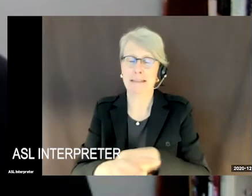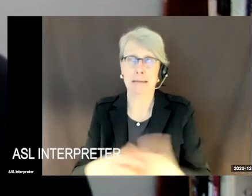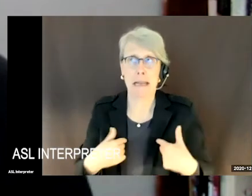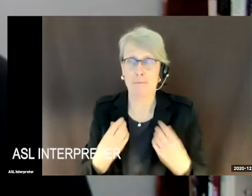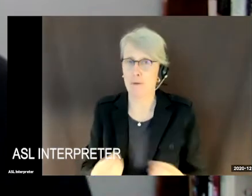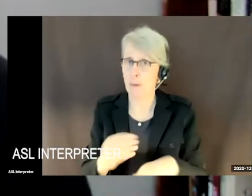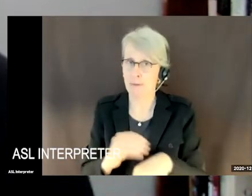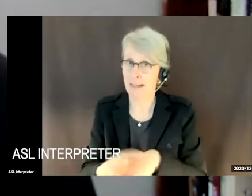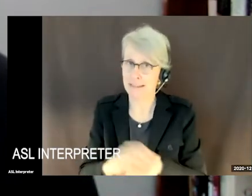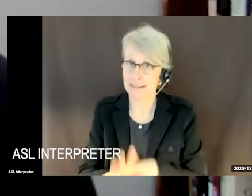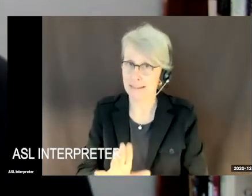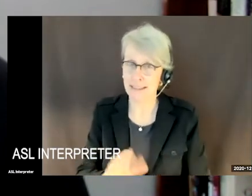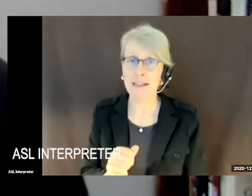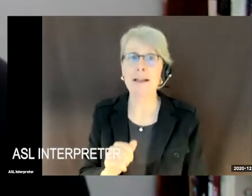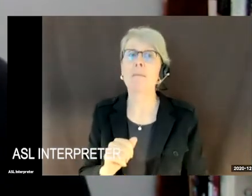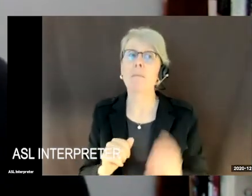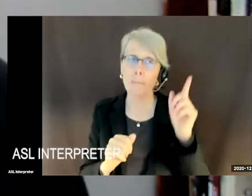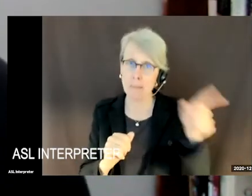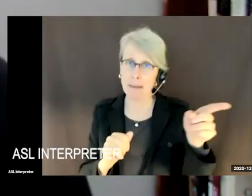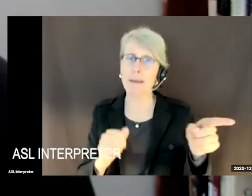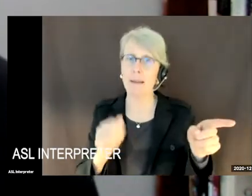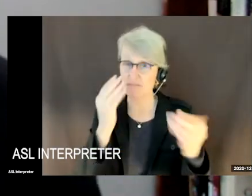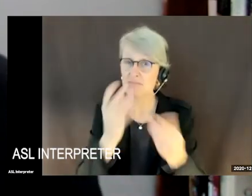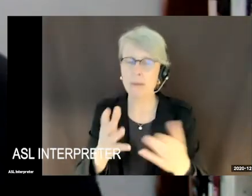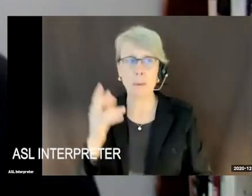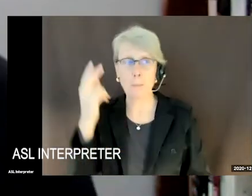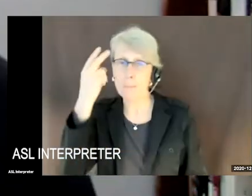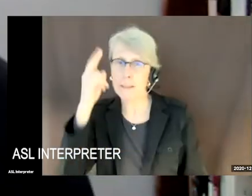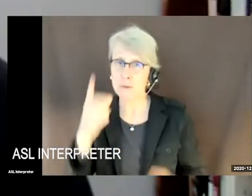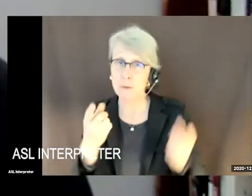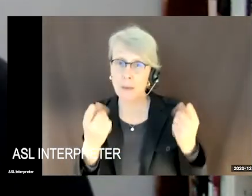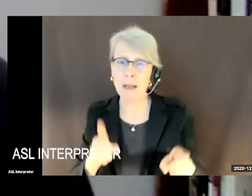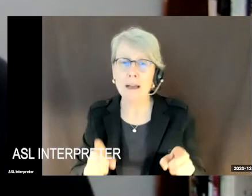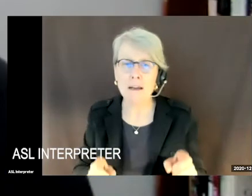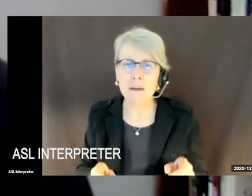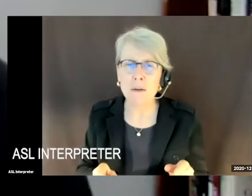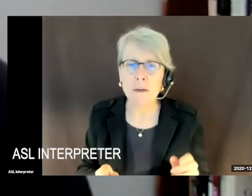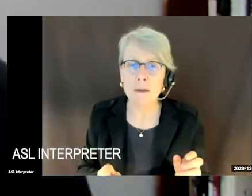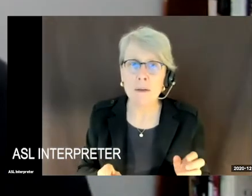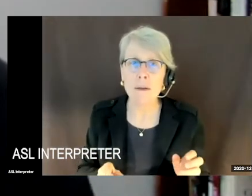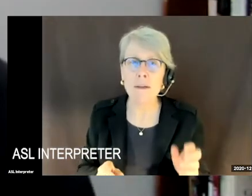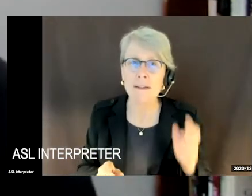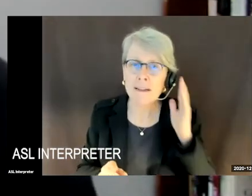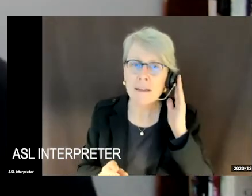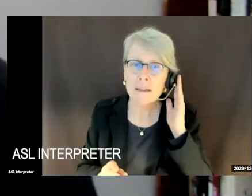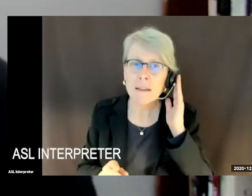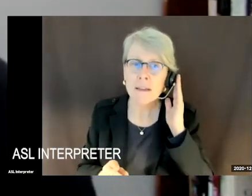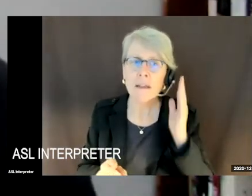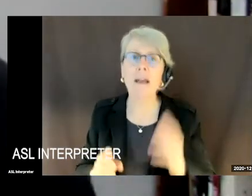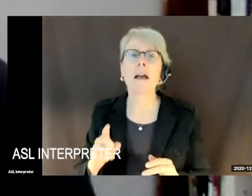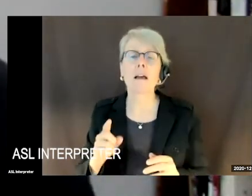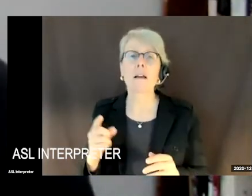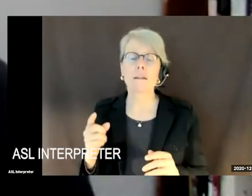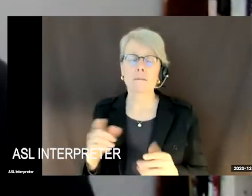advice and I don't have any, but I do want to say something about the Mexican case. No, people did not all experience these